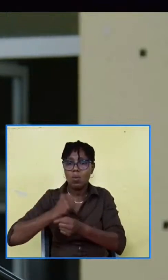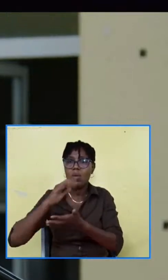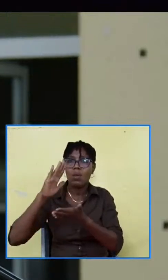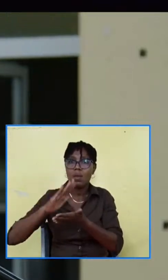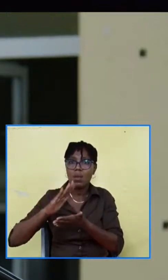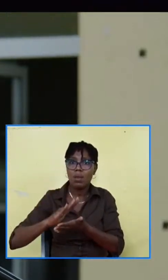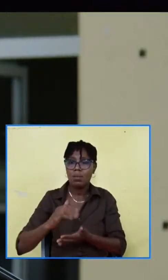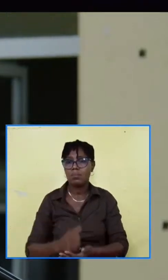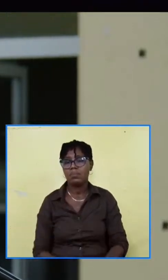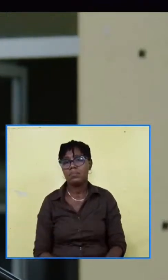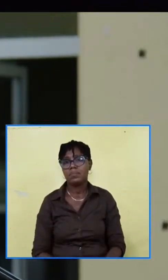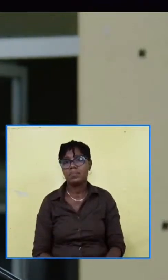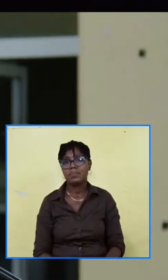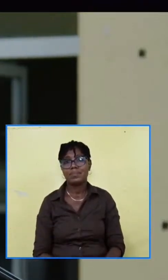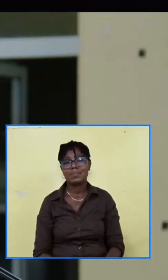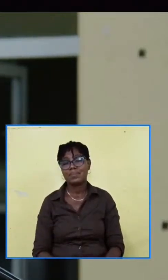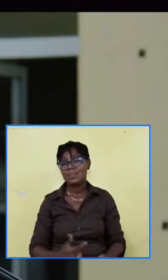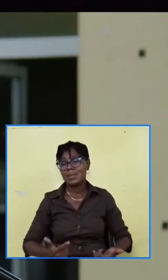have been